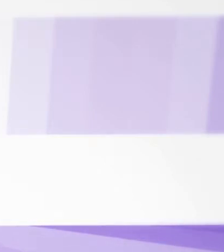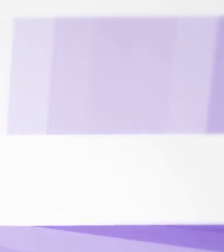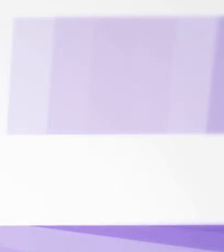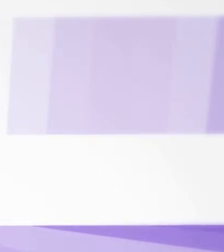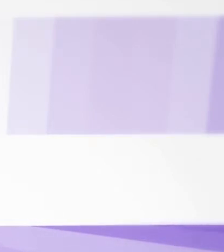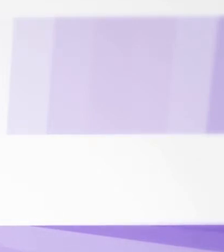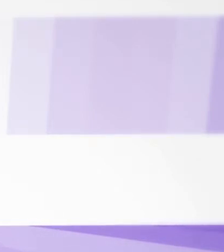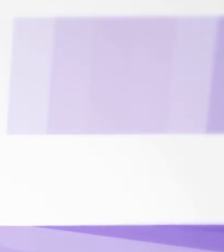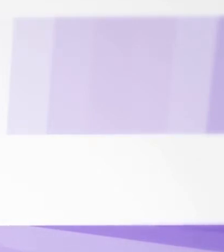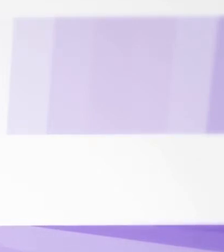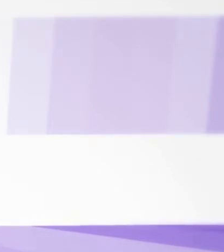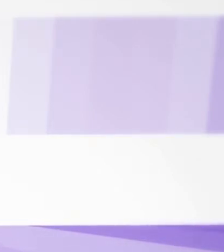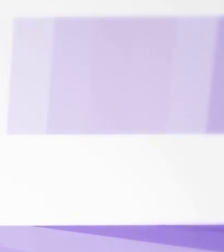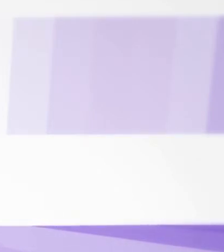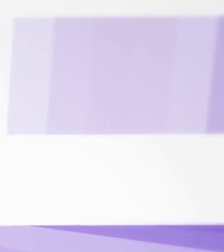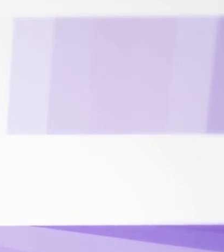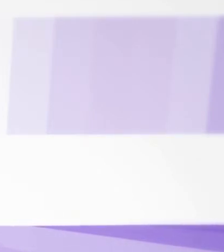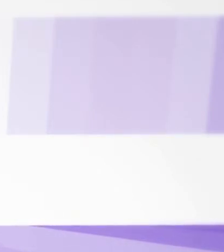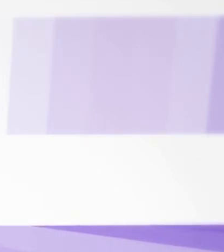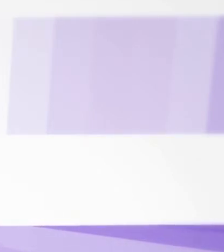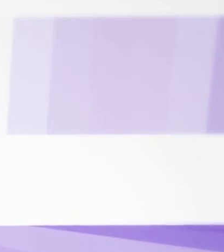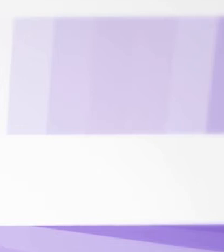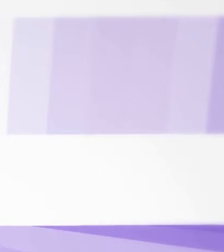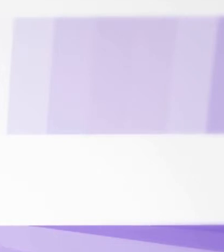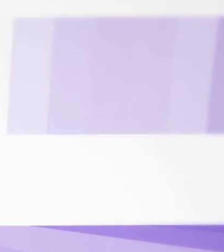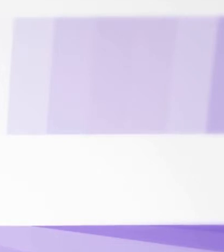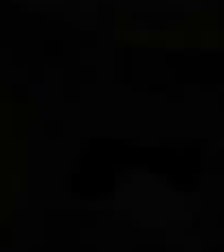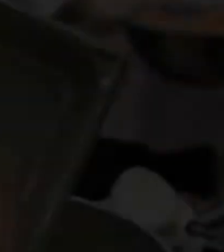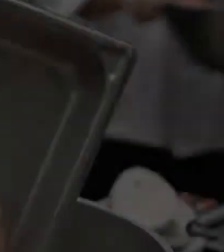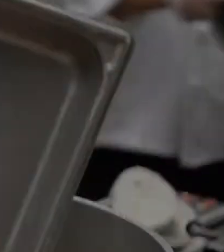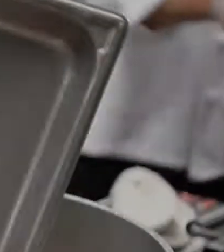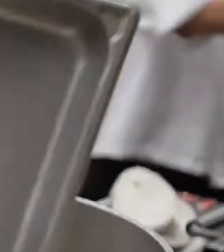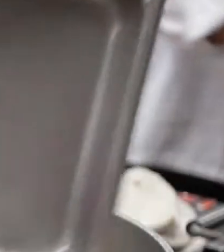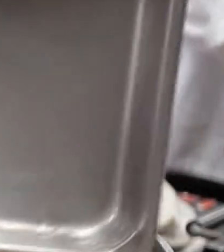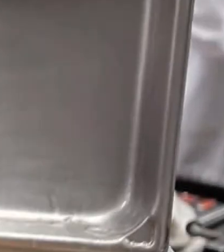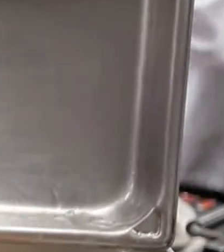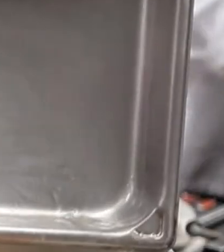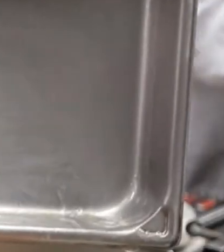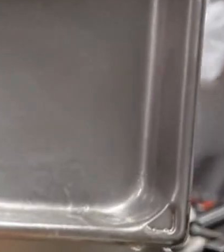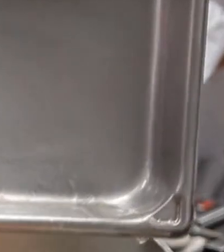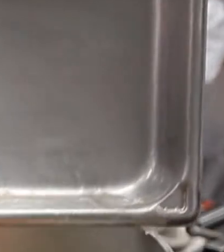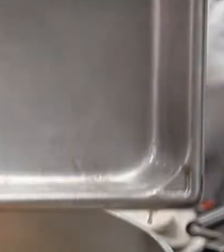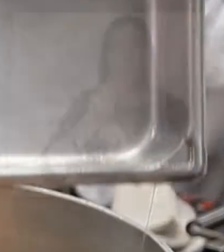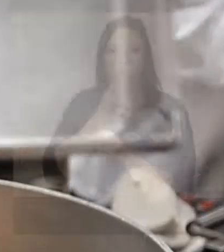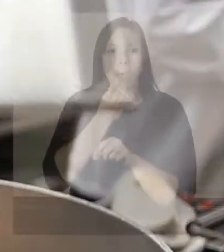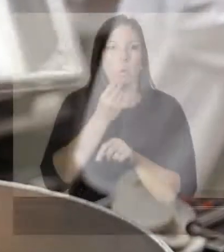proper cooking temperatures, thawing, and cooling food.